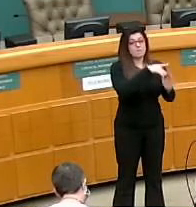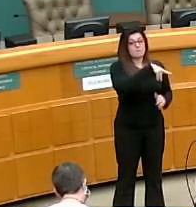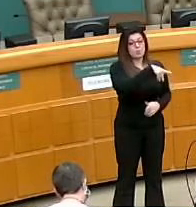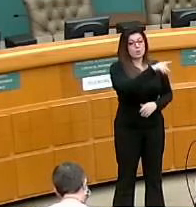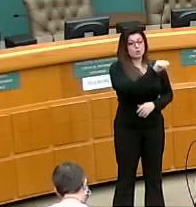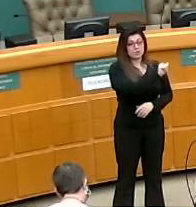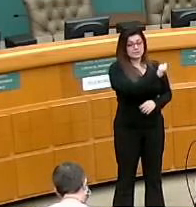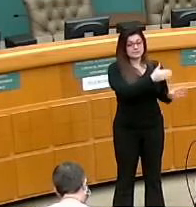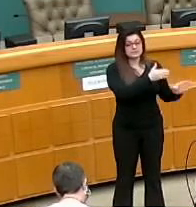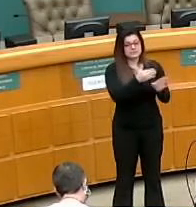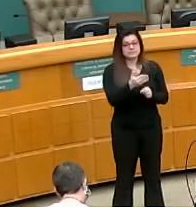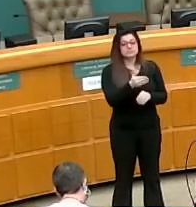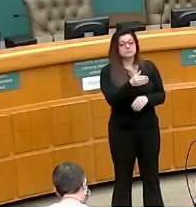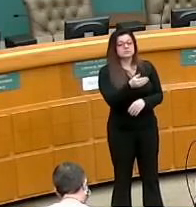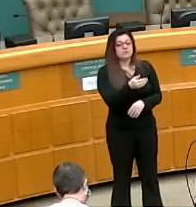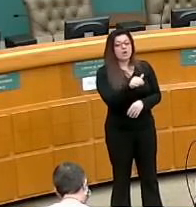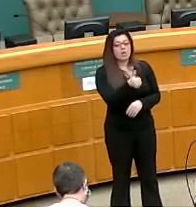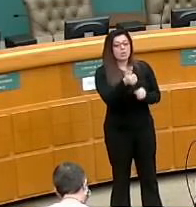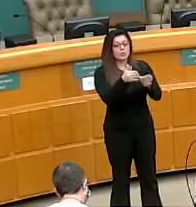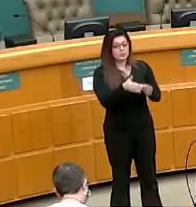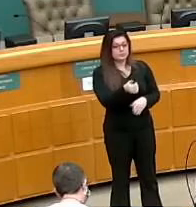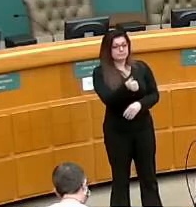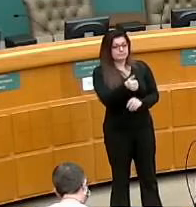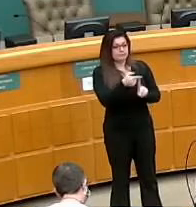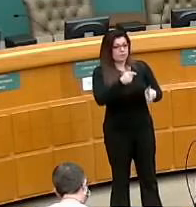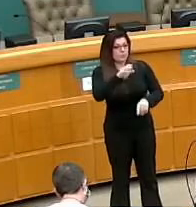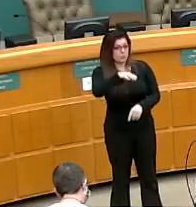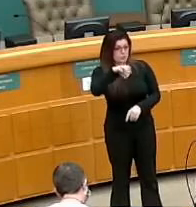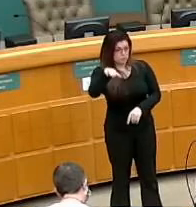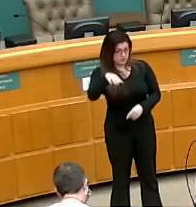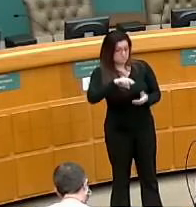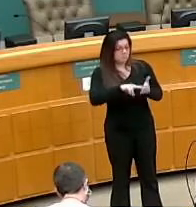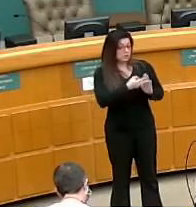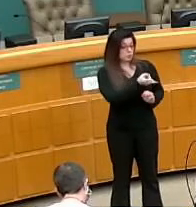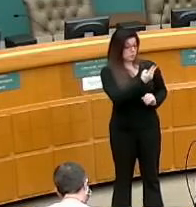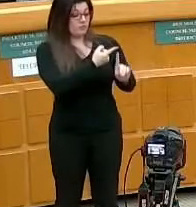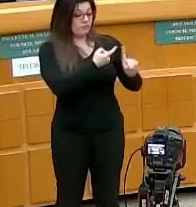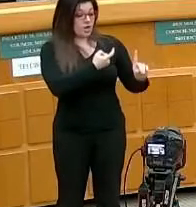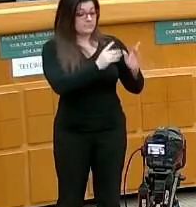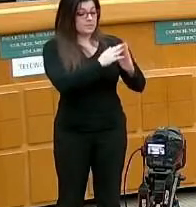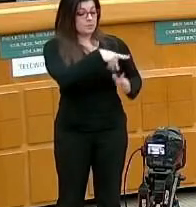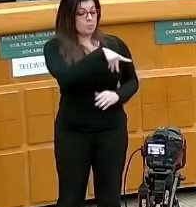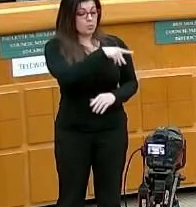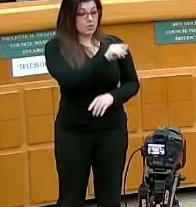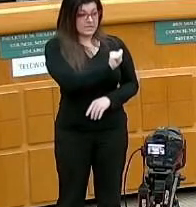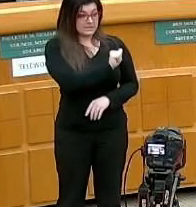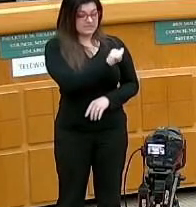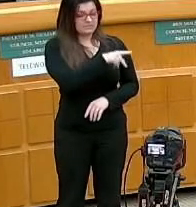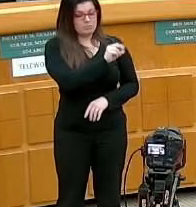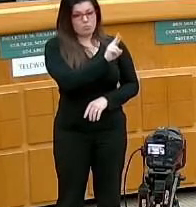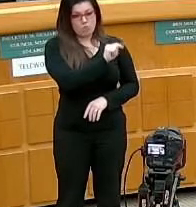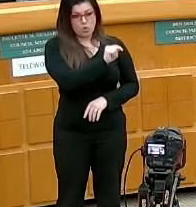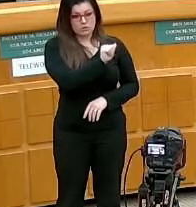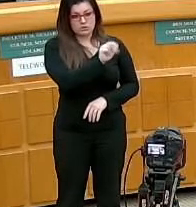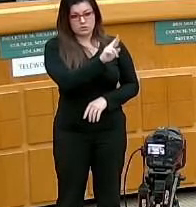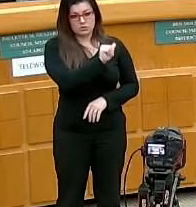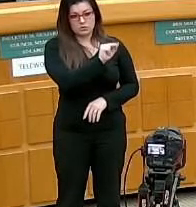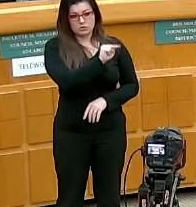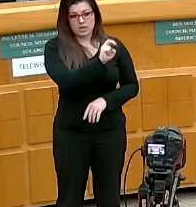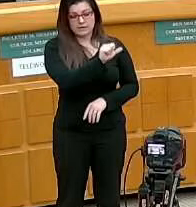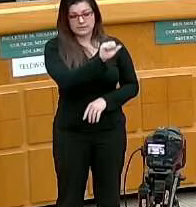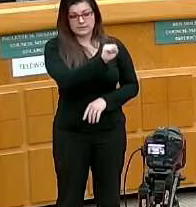is a resident of Corpus Christi. So 2 Port Aransas persons, 1 Corpus Christian of the 3 new cases, a